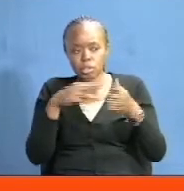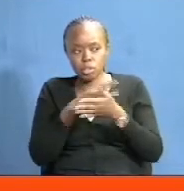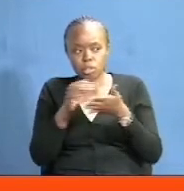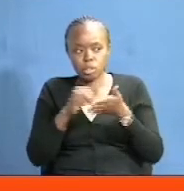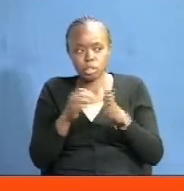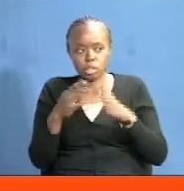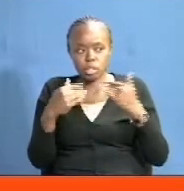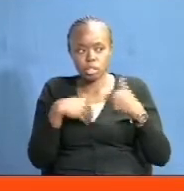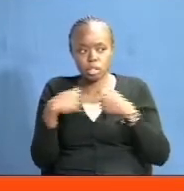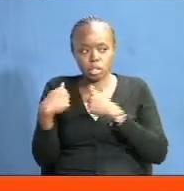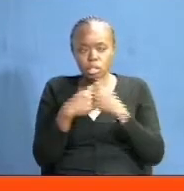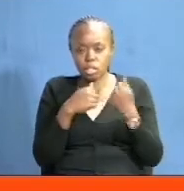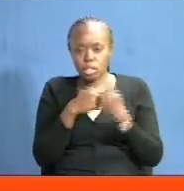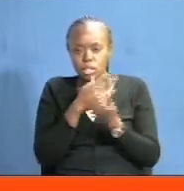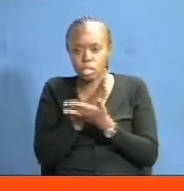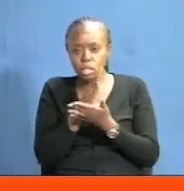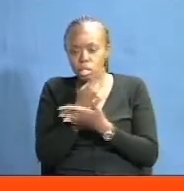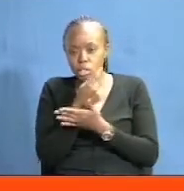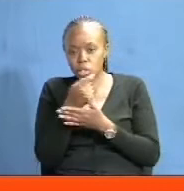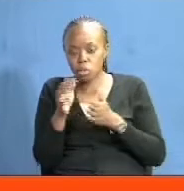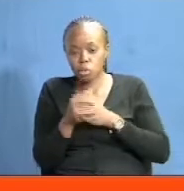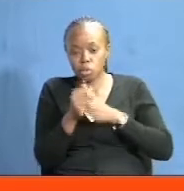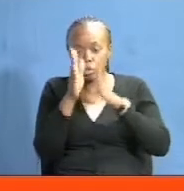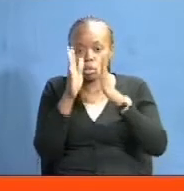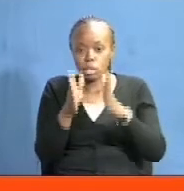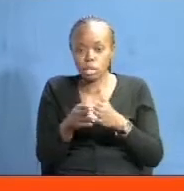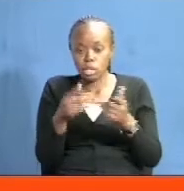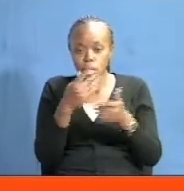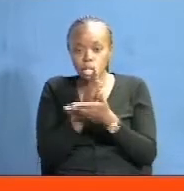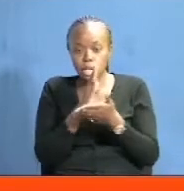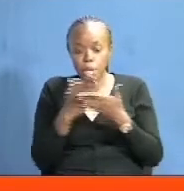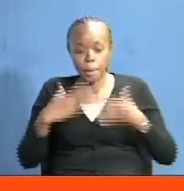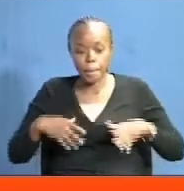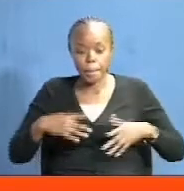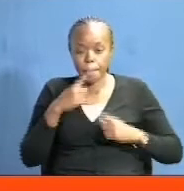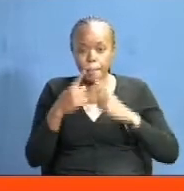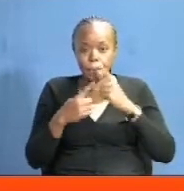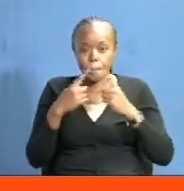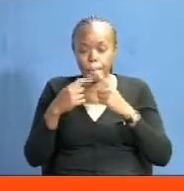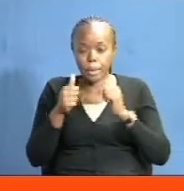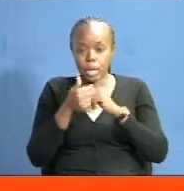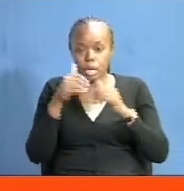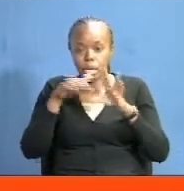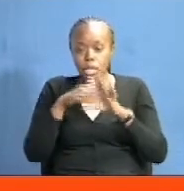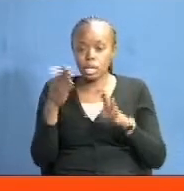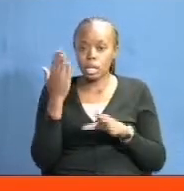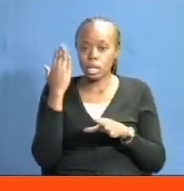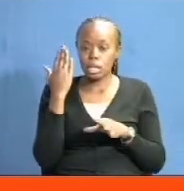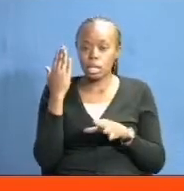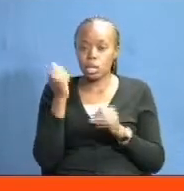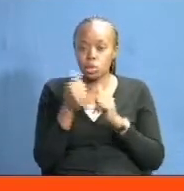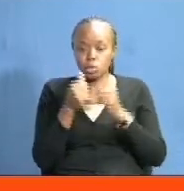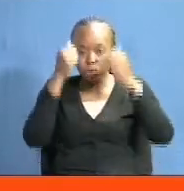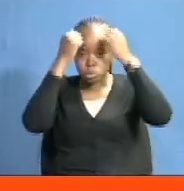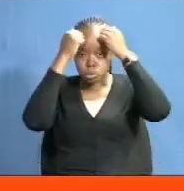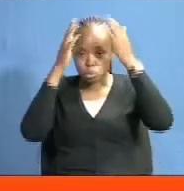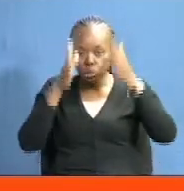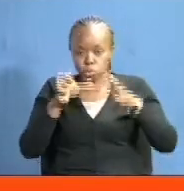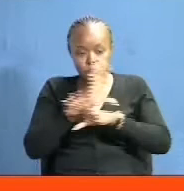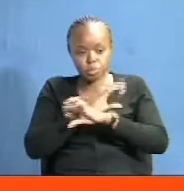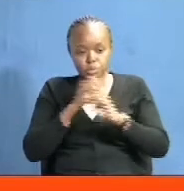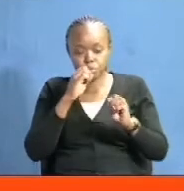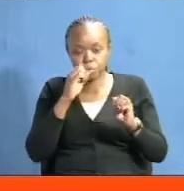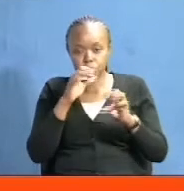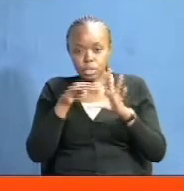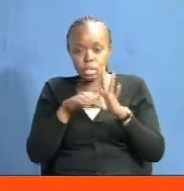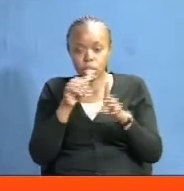this fight. Some of those leaders you've mentioned, some of the people you've mentioned in the past were actually not student leaders. Some of them were not